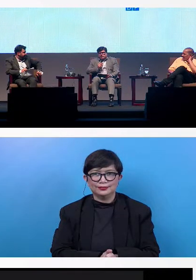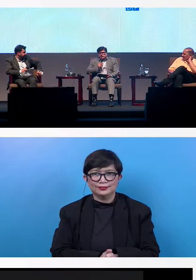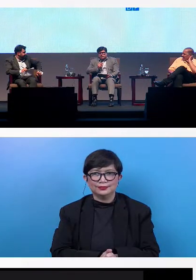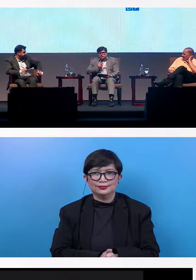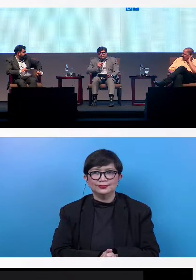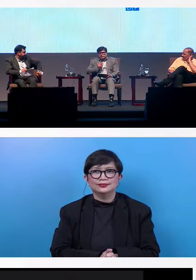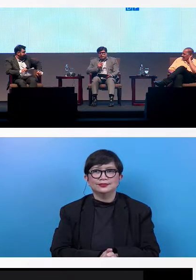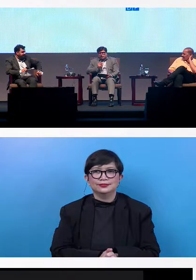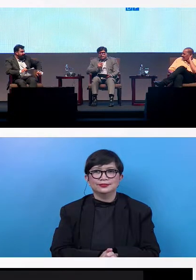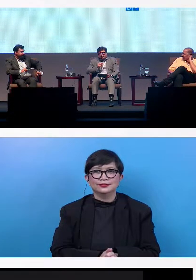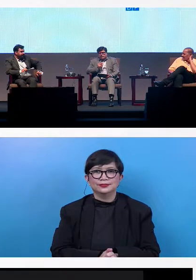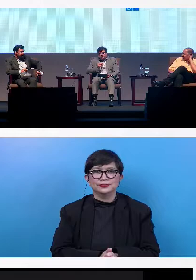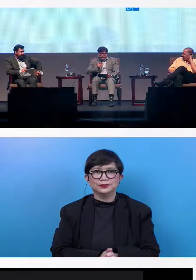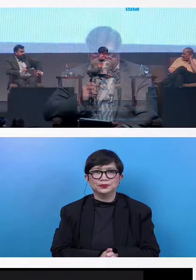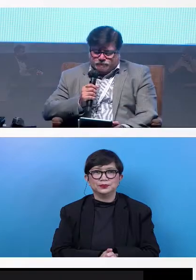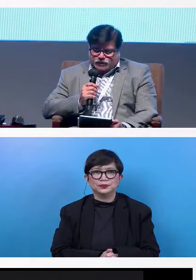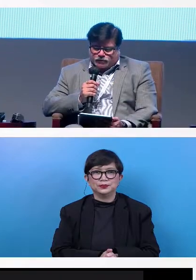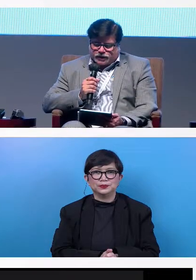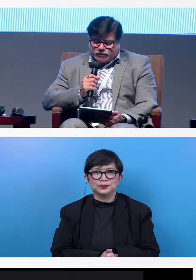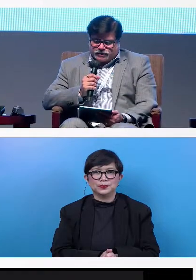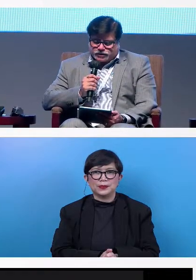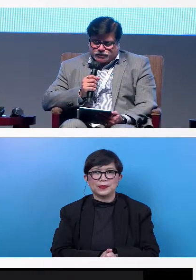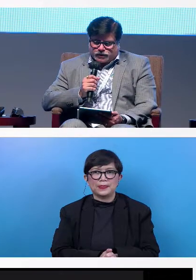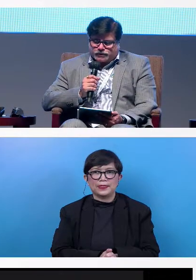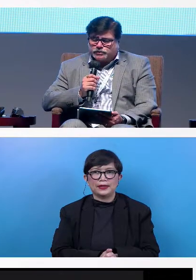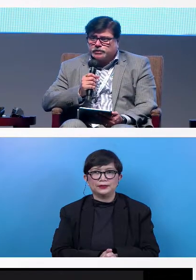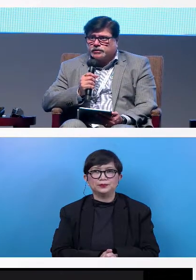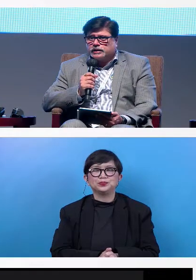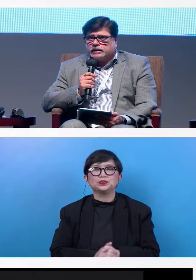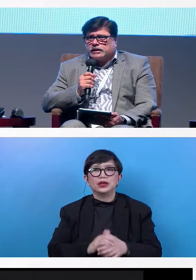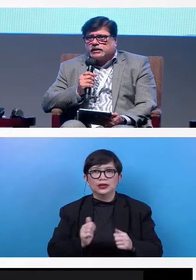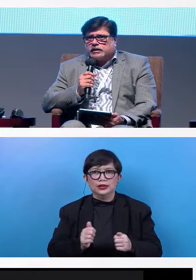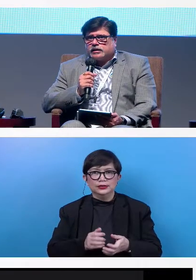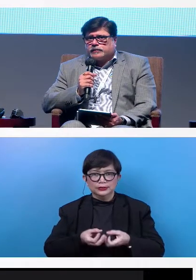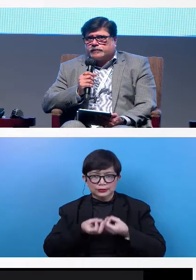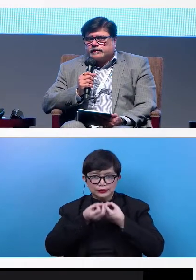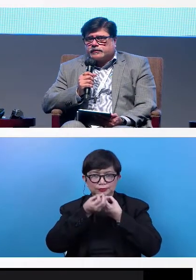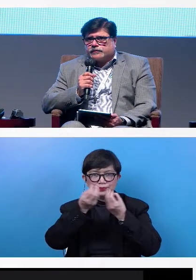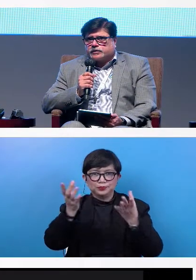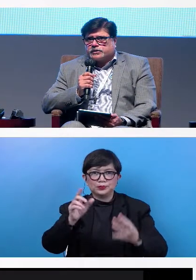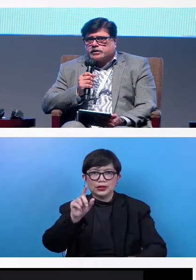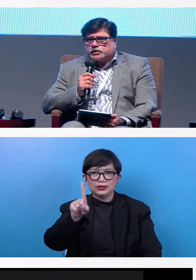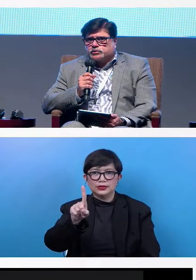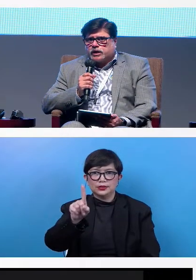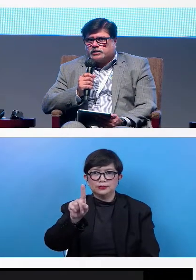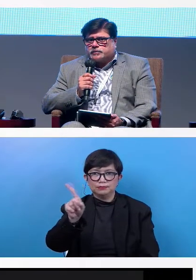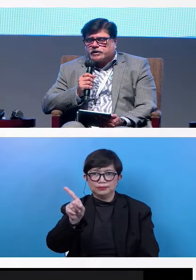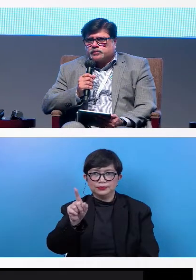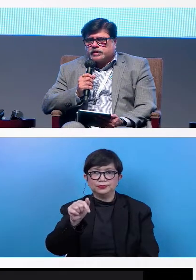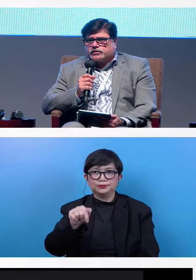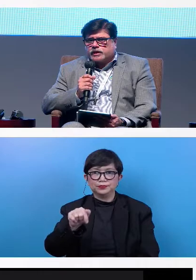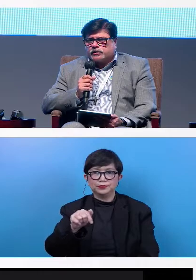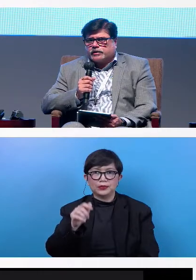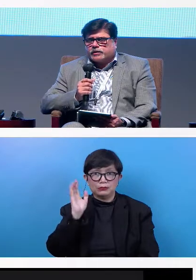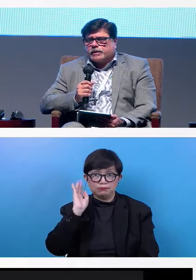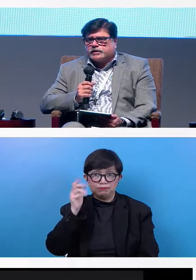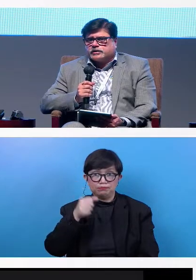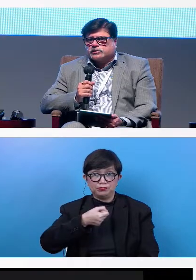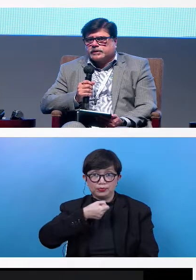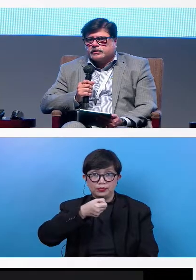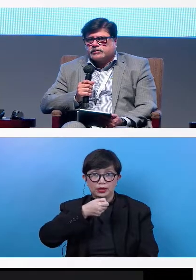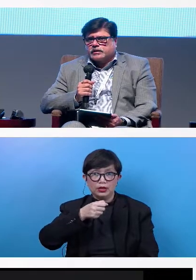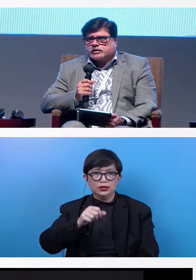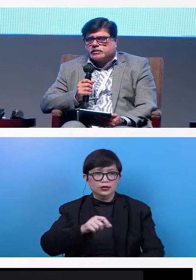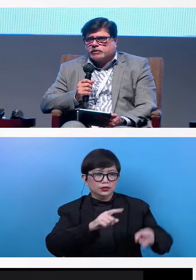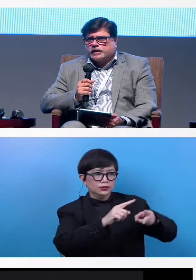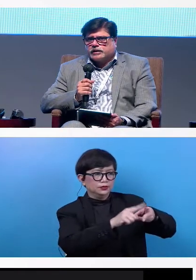60 seconds. What's the primary key message I would like to do? As I mentioned, there are two aspects. One is regulatory